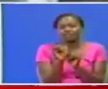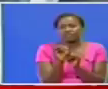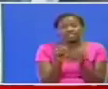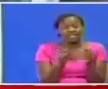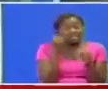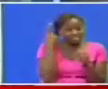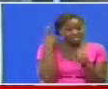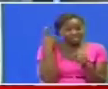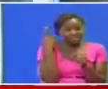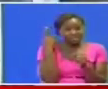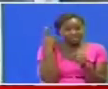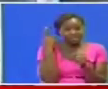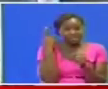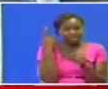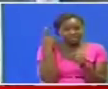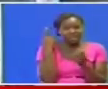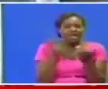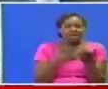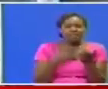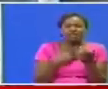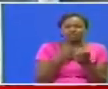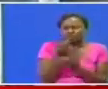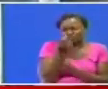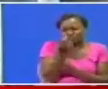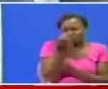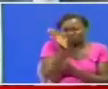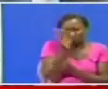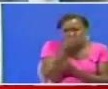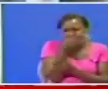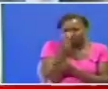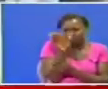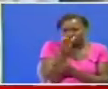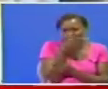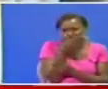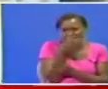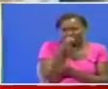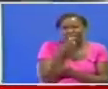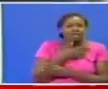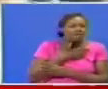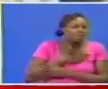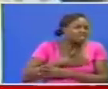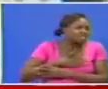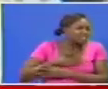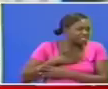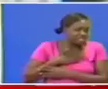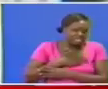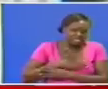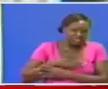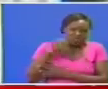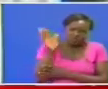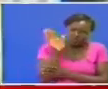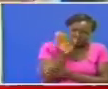together? How many are having those miniature flags? Naomba tupeperushe